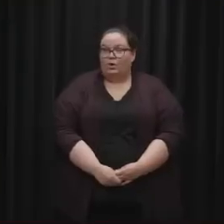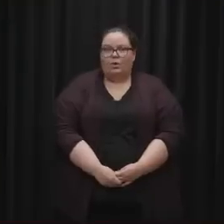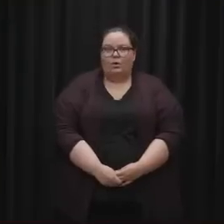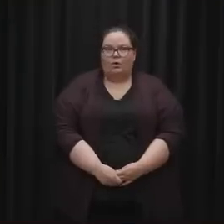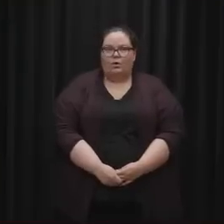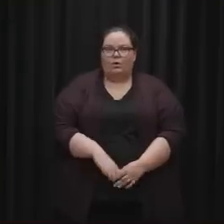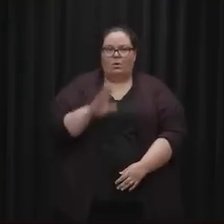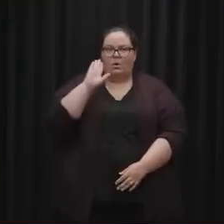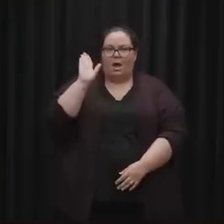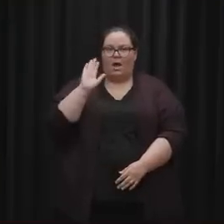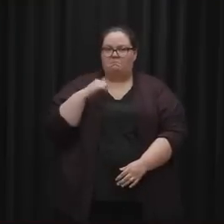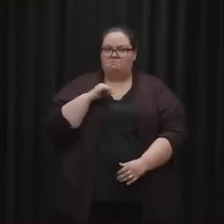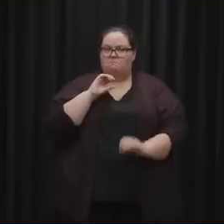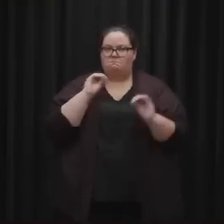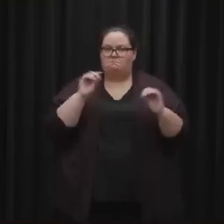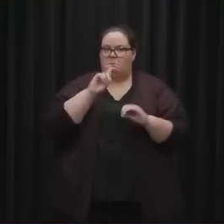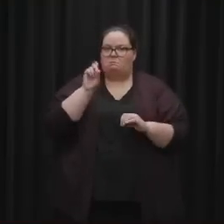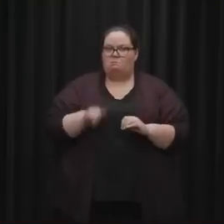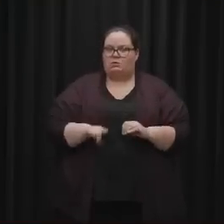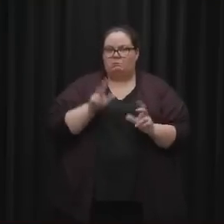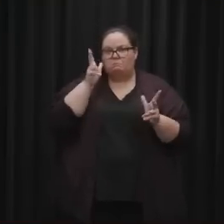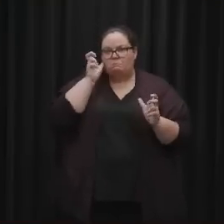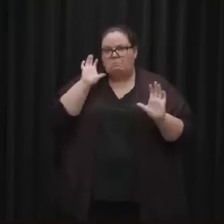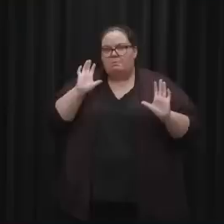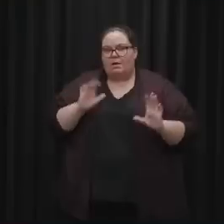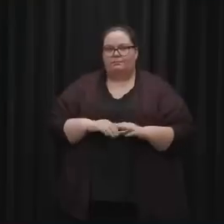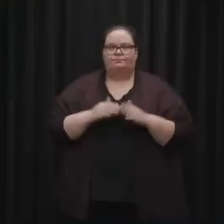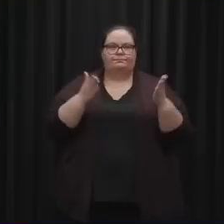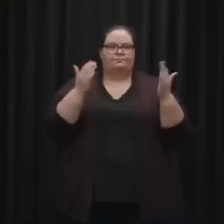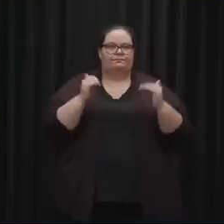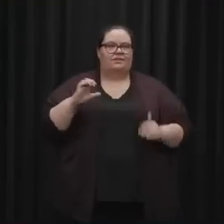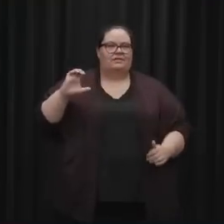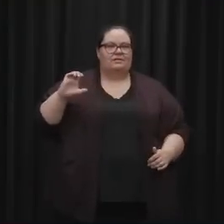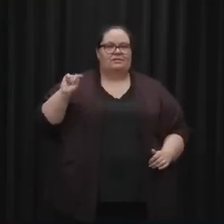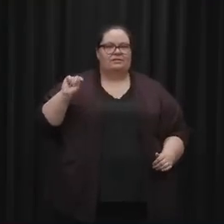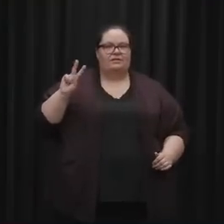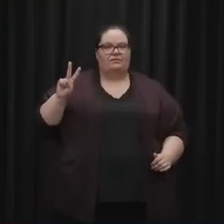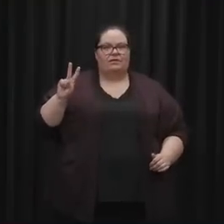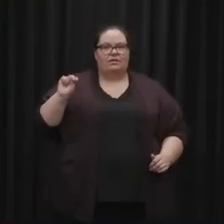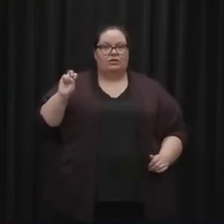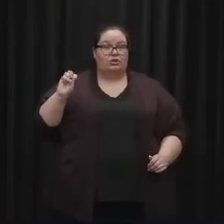Oh, I don't have a question. Thank you, Dan. Mike Cameron, CTV News.